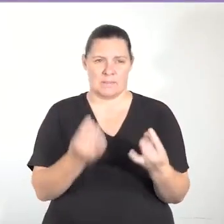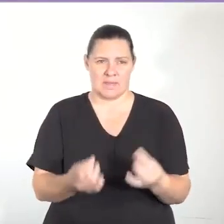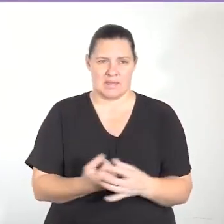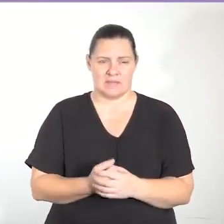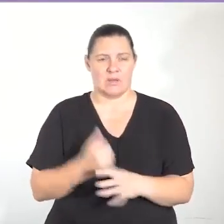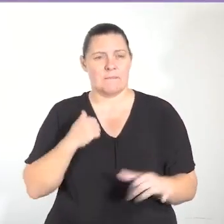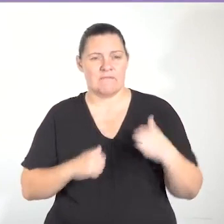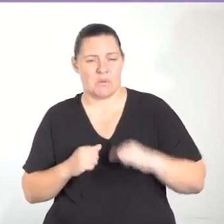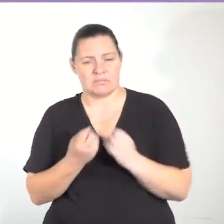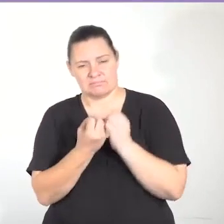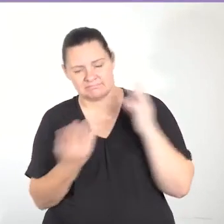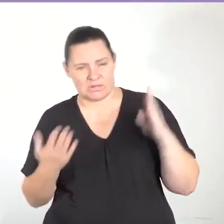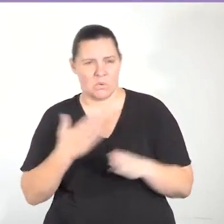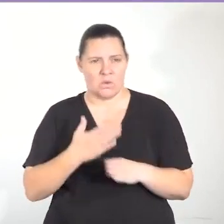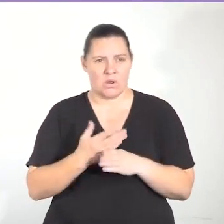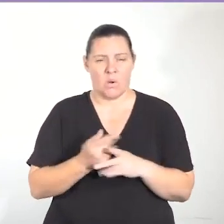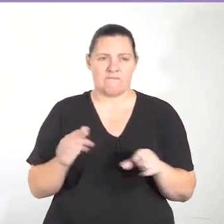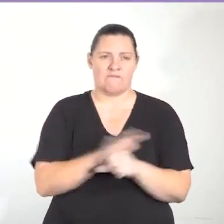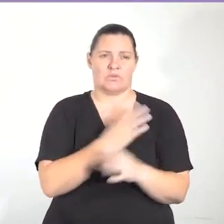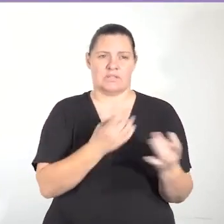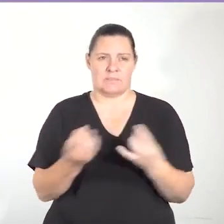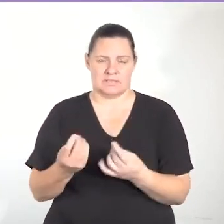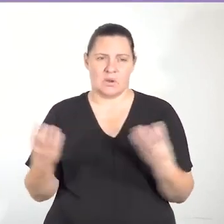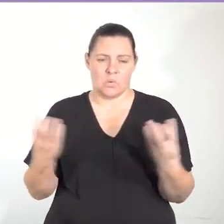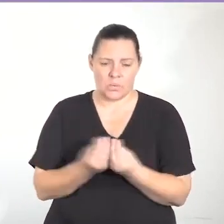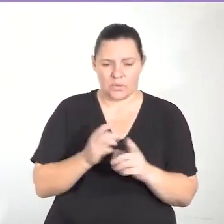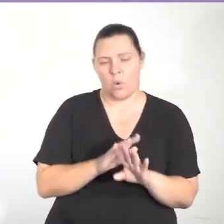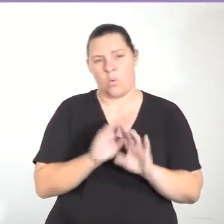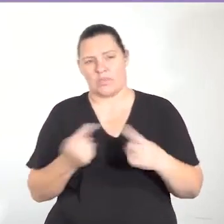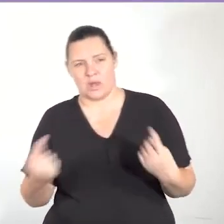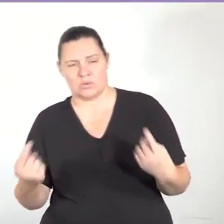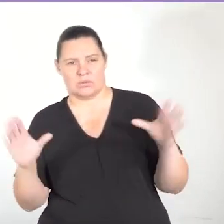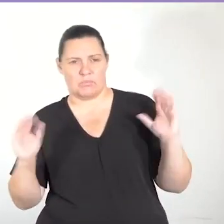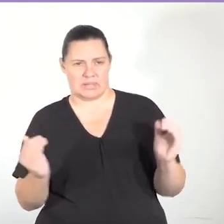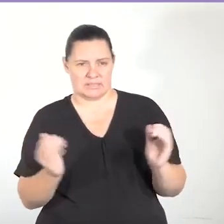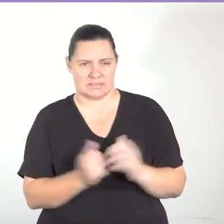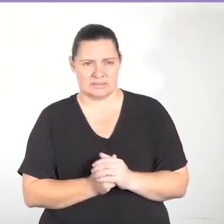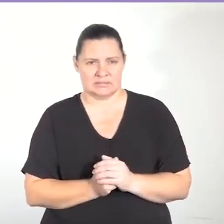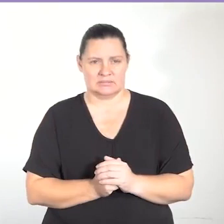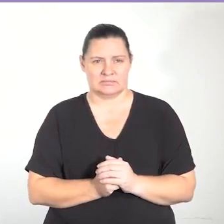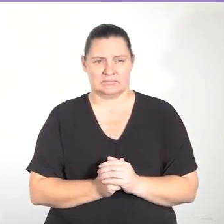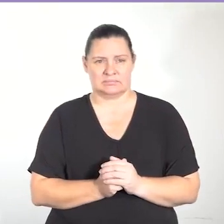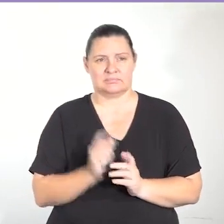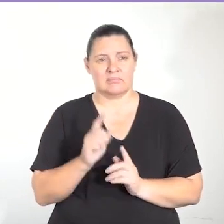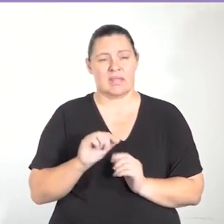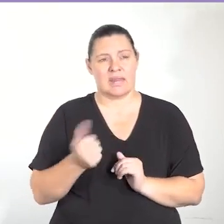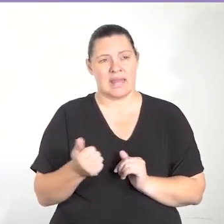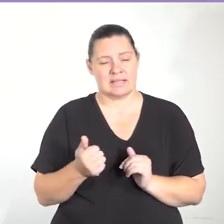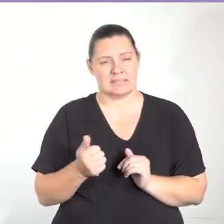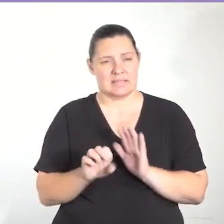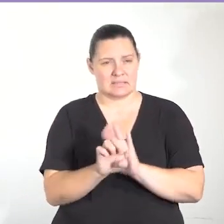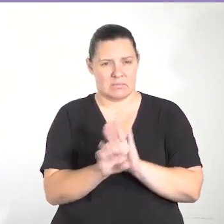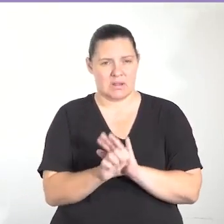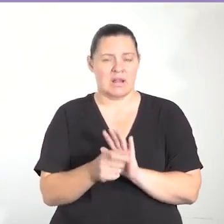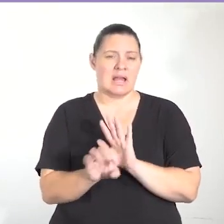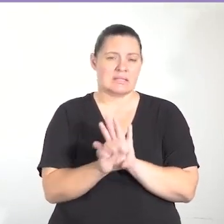numbers. So that is to perform multiple operations on whole numbers with or without brackets. So this next